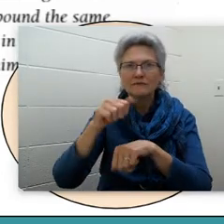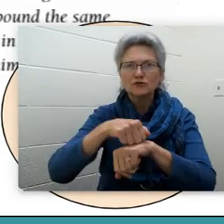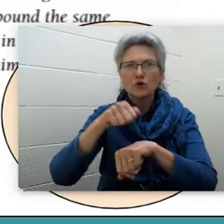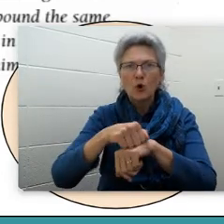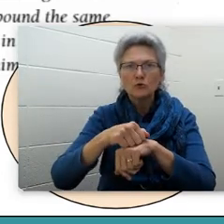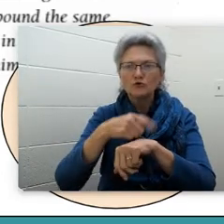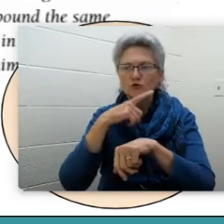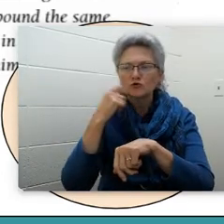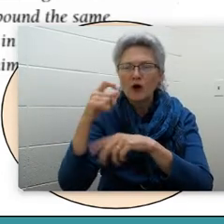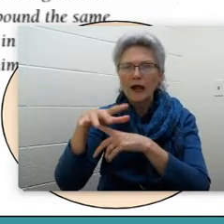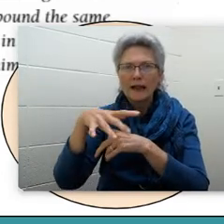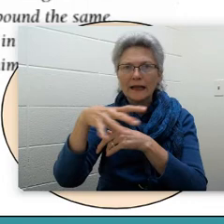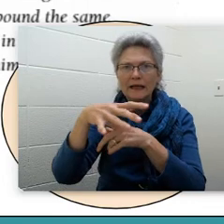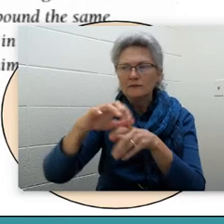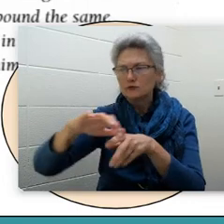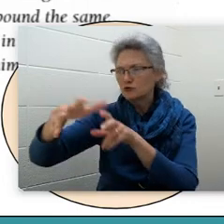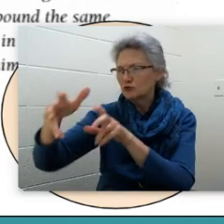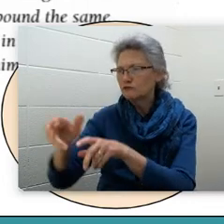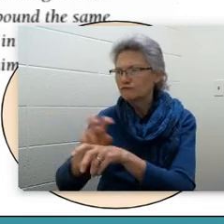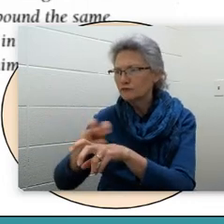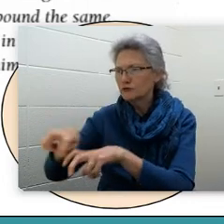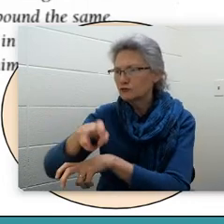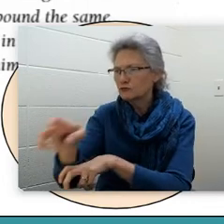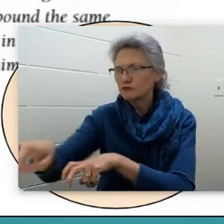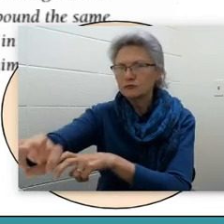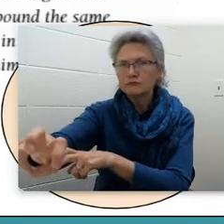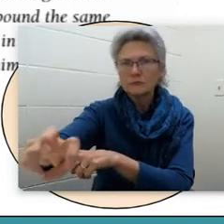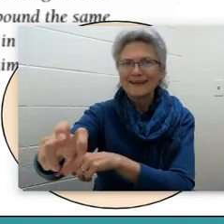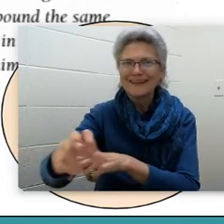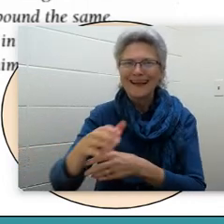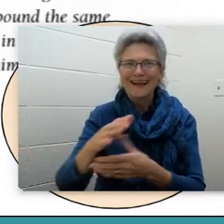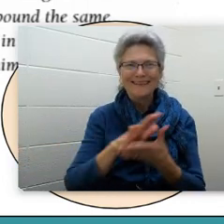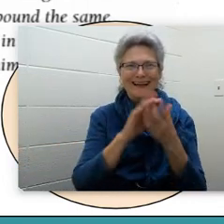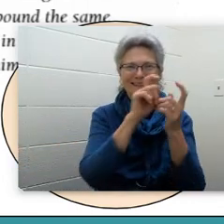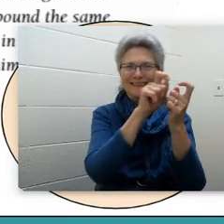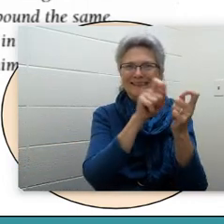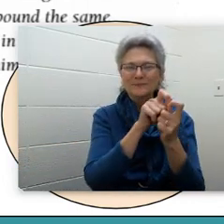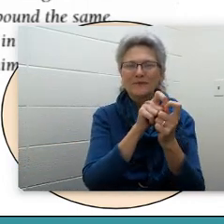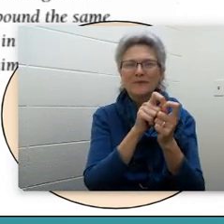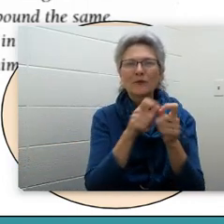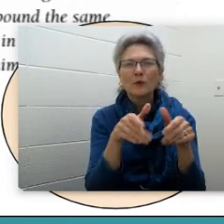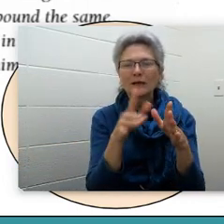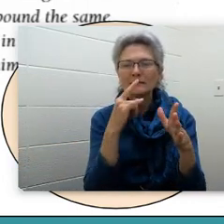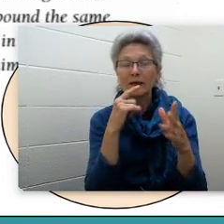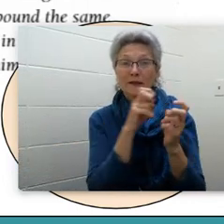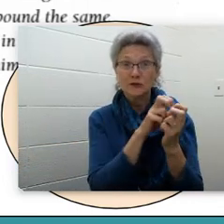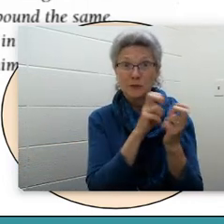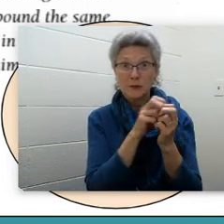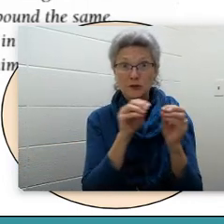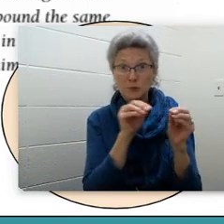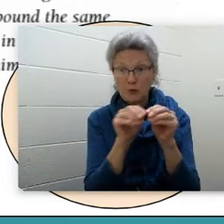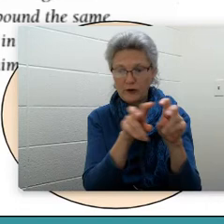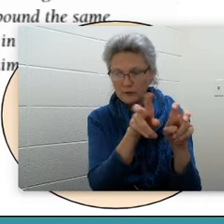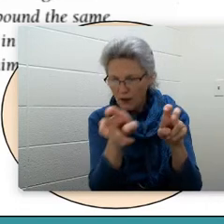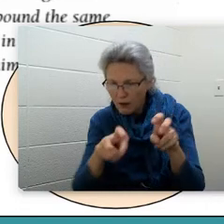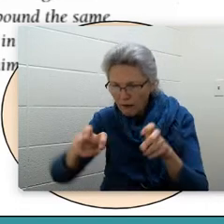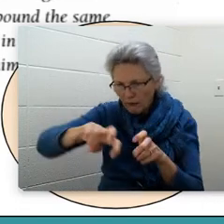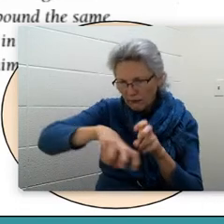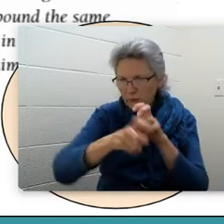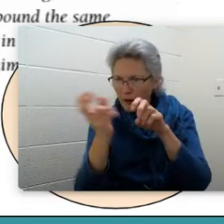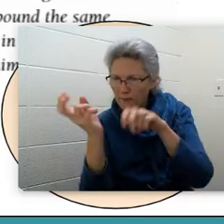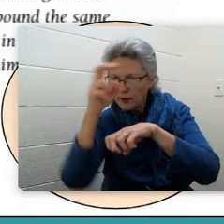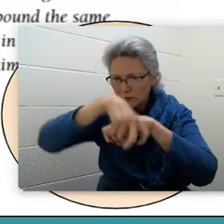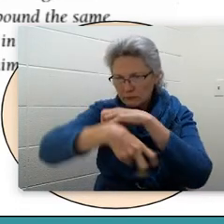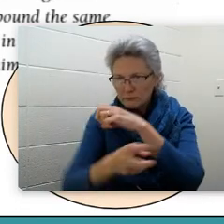leaves. That was just a very nice detailed way of him saying, that the chipmunk was moving about in